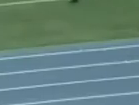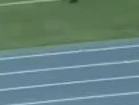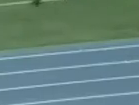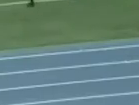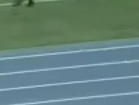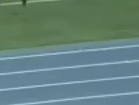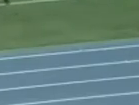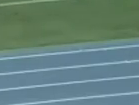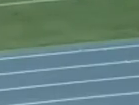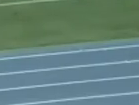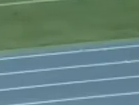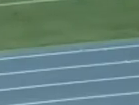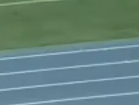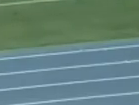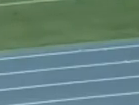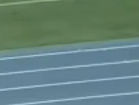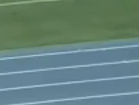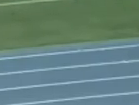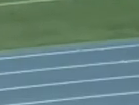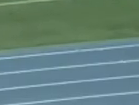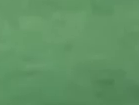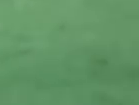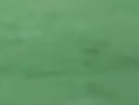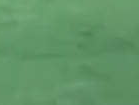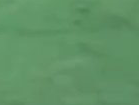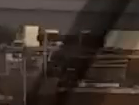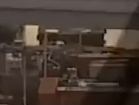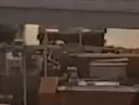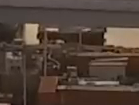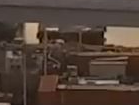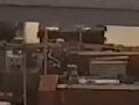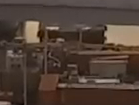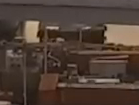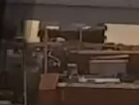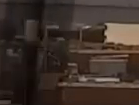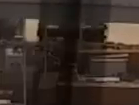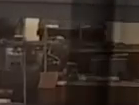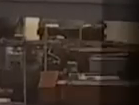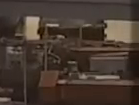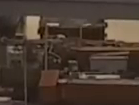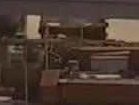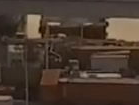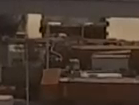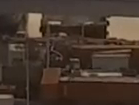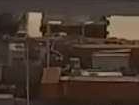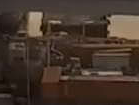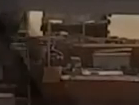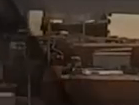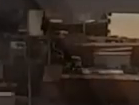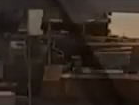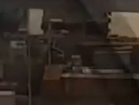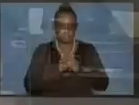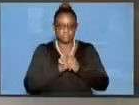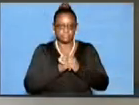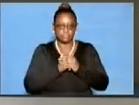And in sports, Puerto Rico defeats Team Bahamas. The Bahamas tonight, the weekend edition, starts